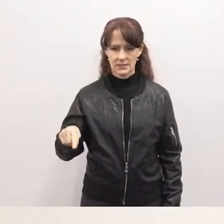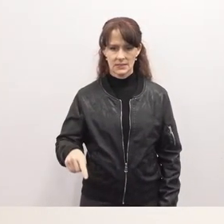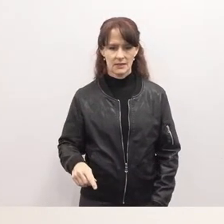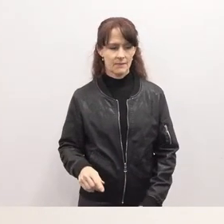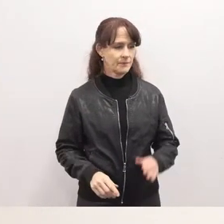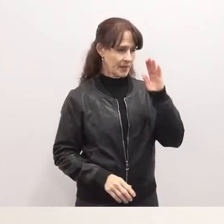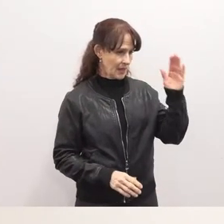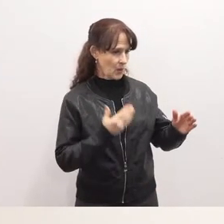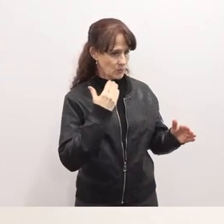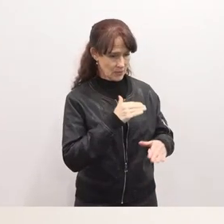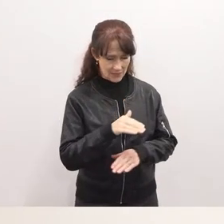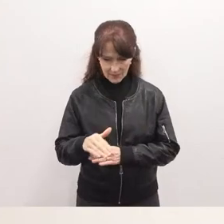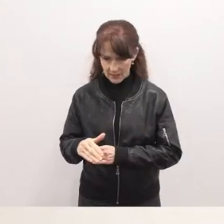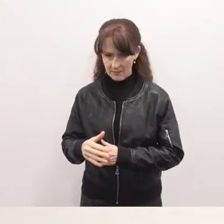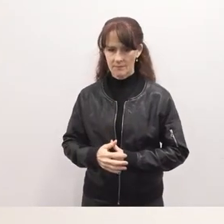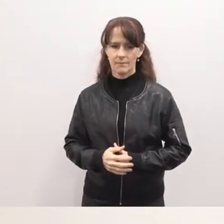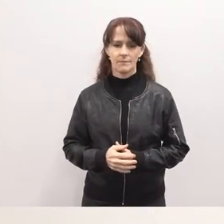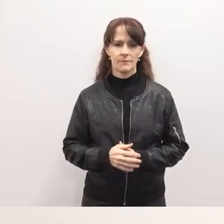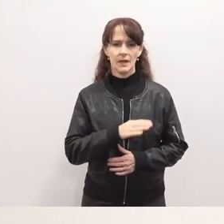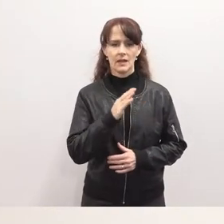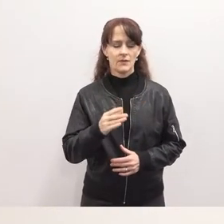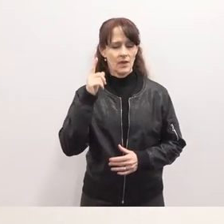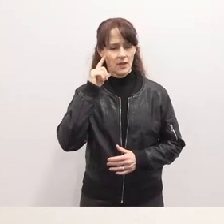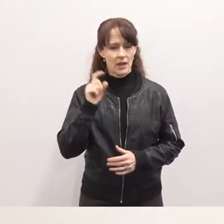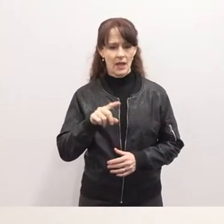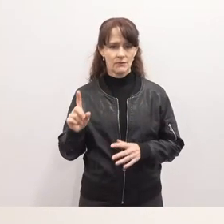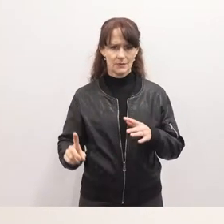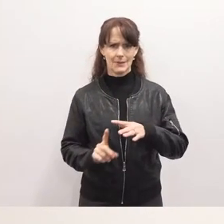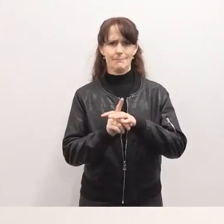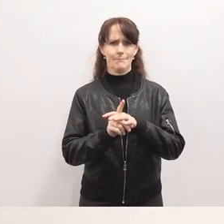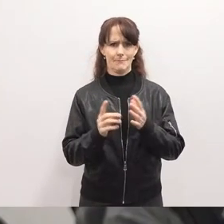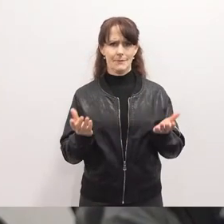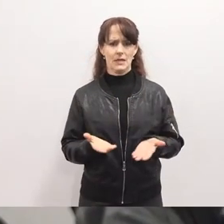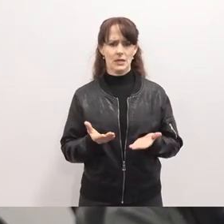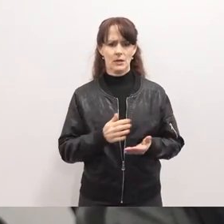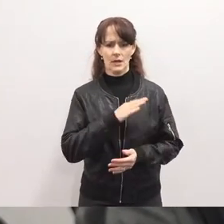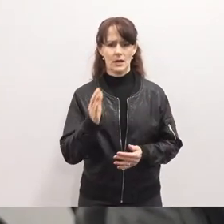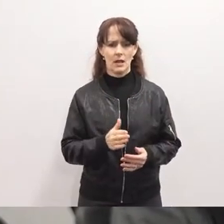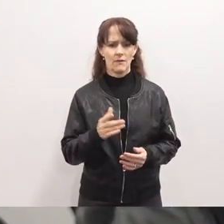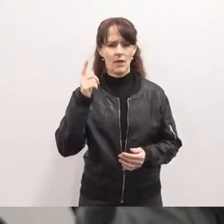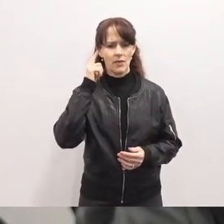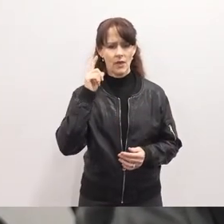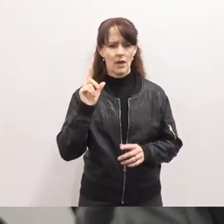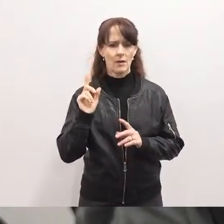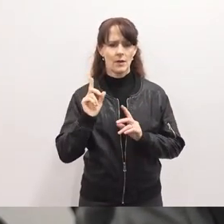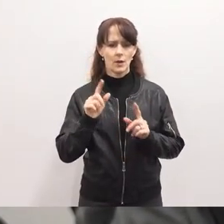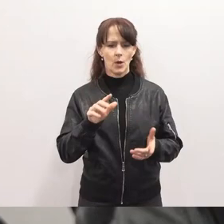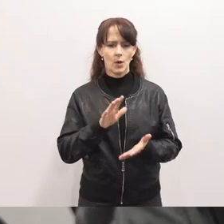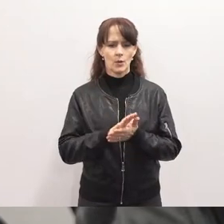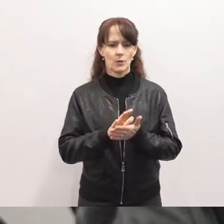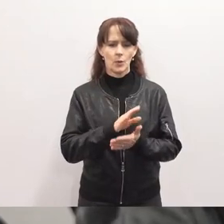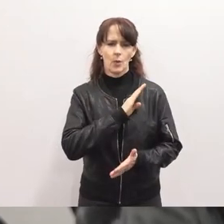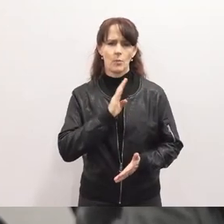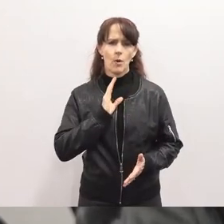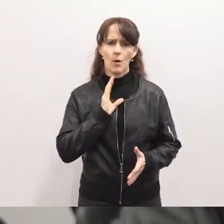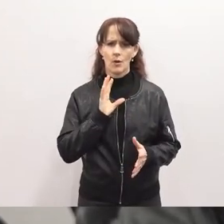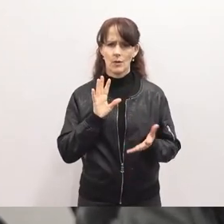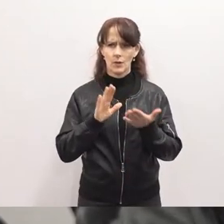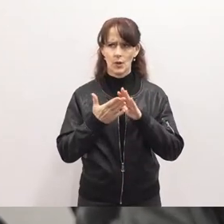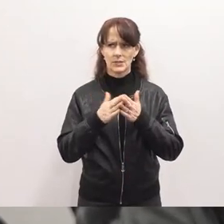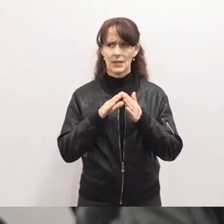Hello, good evening. I never thought I'd have to be here. Never had I thought I would be going to school boards or a city council